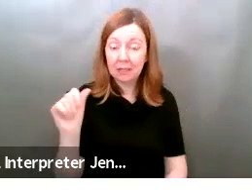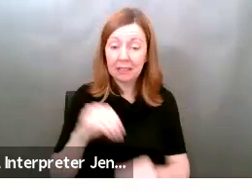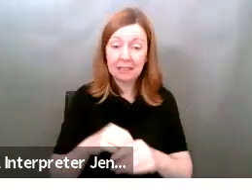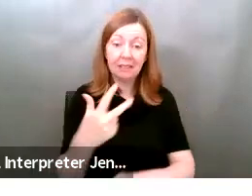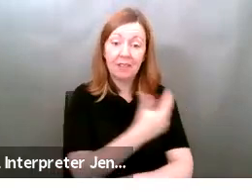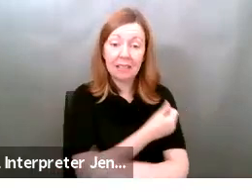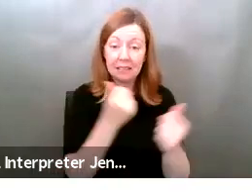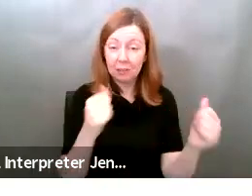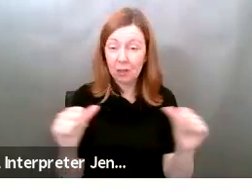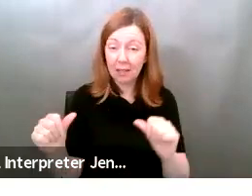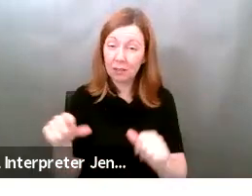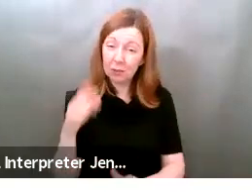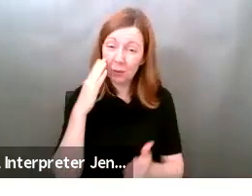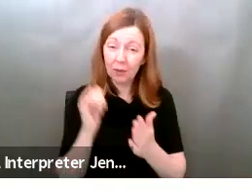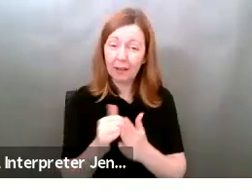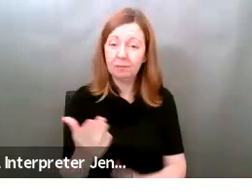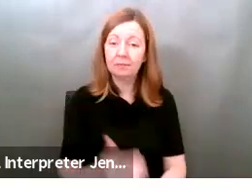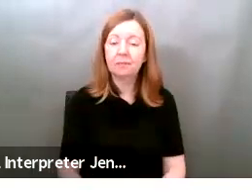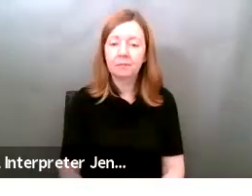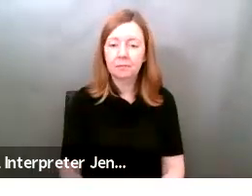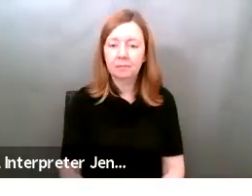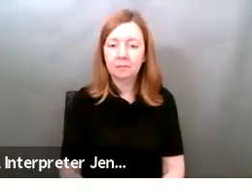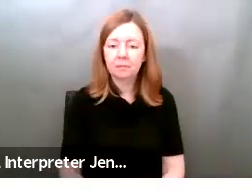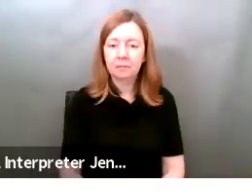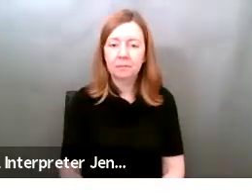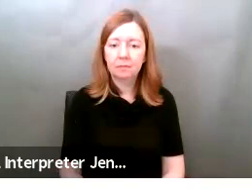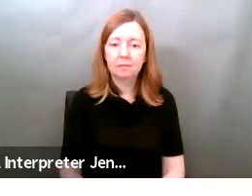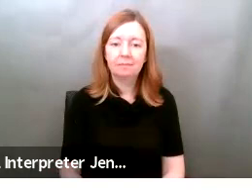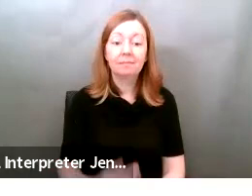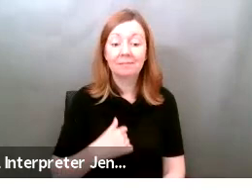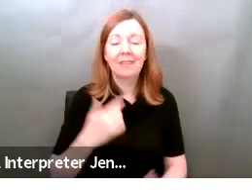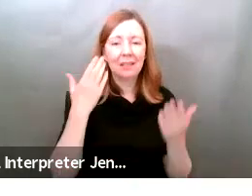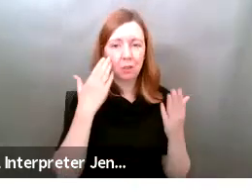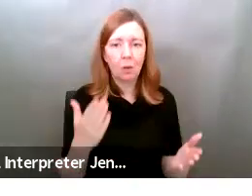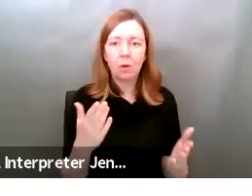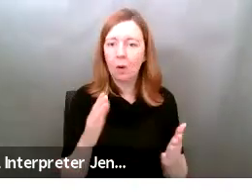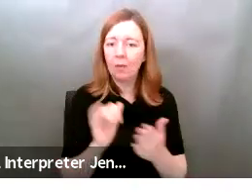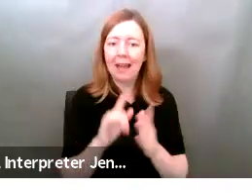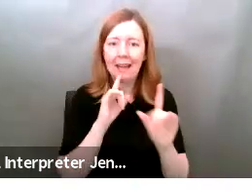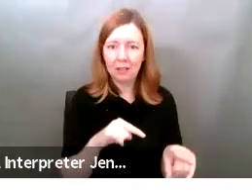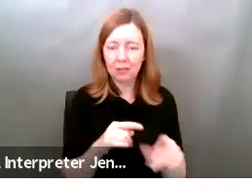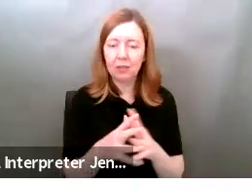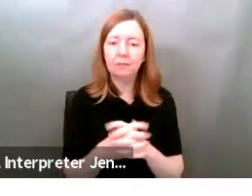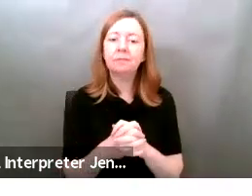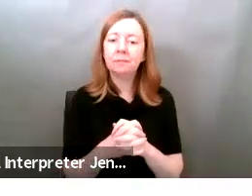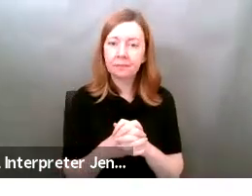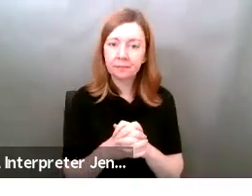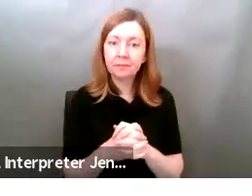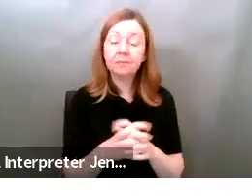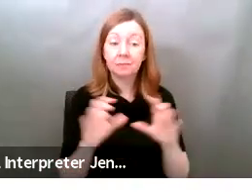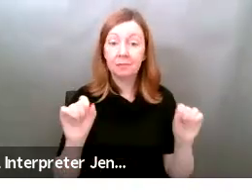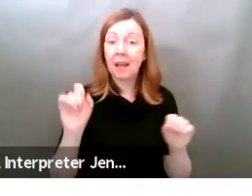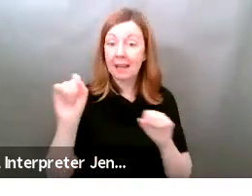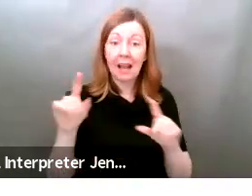vaccine trials. I don't know if you know that off the top of your head. I actually don't know that. I can ask